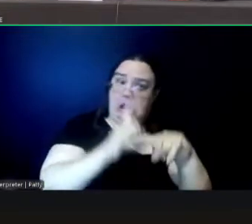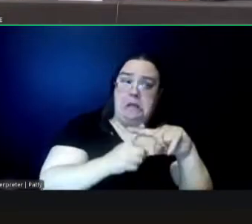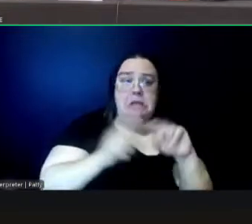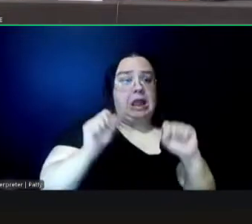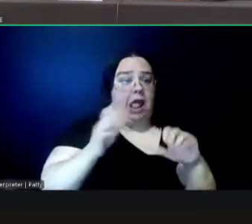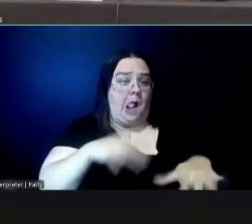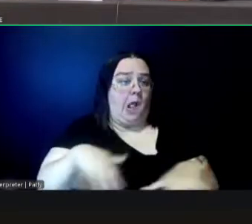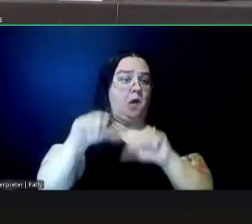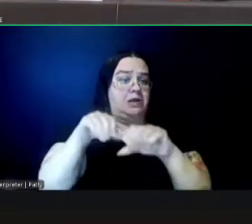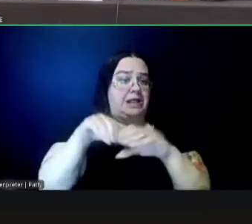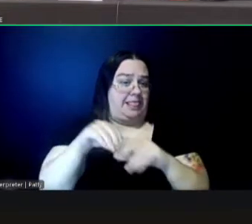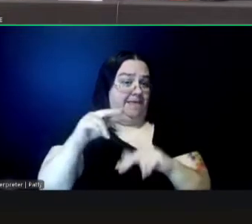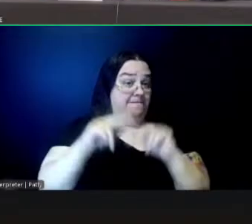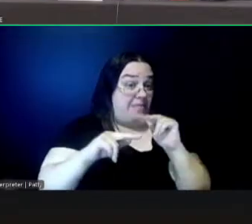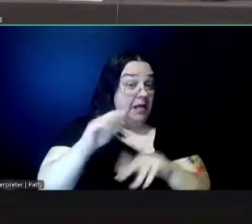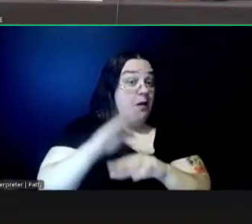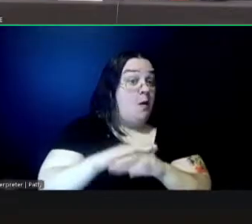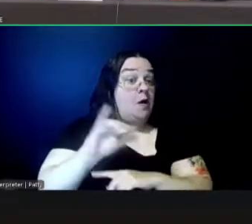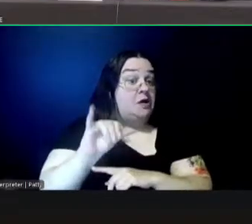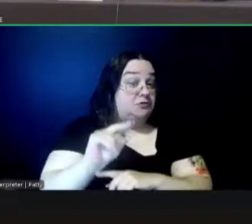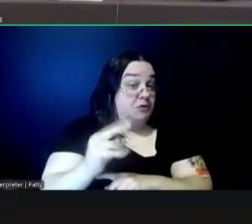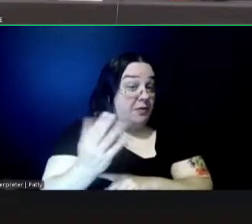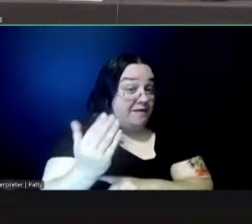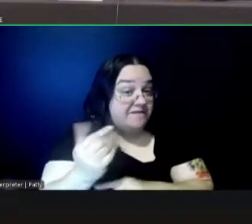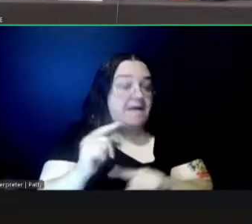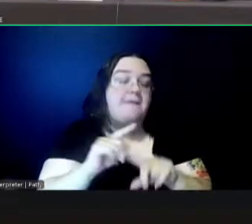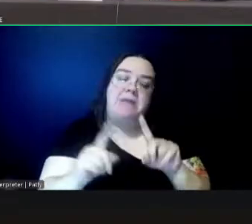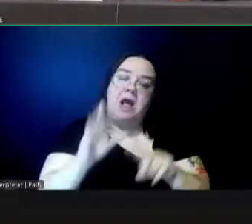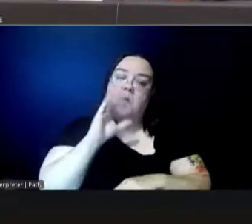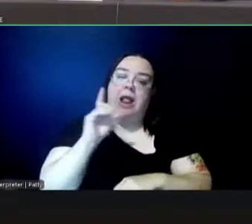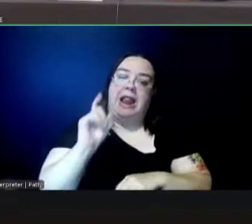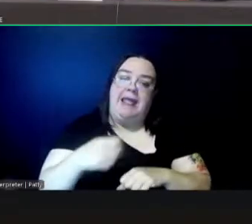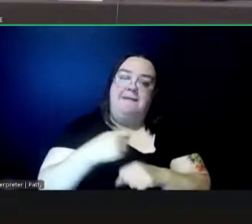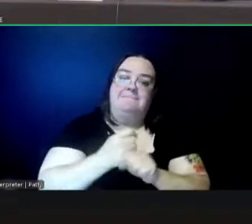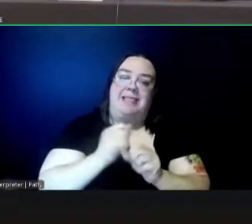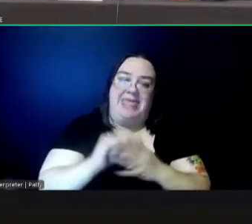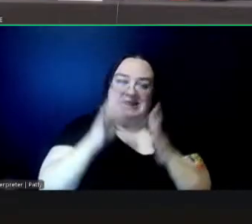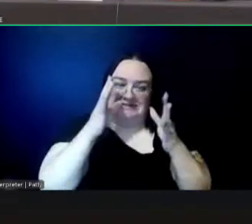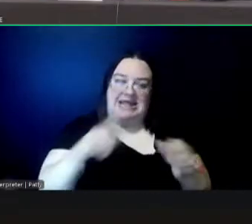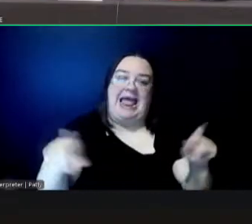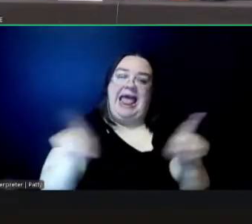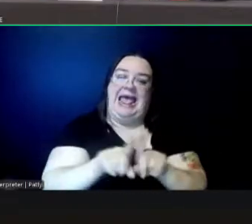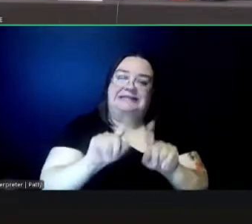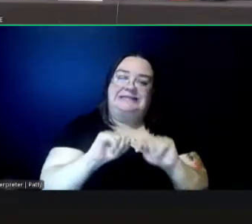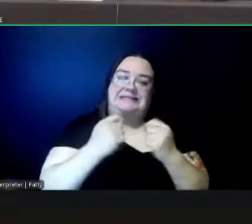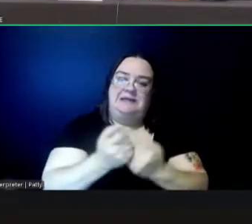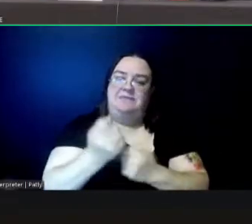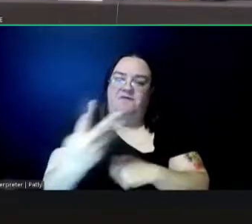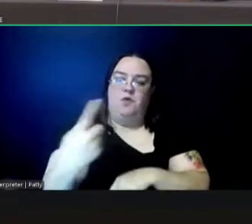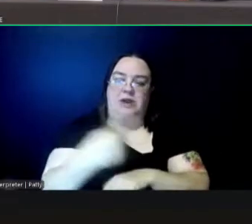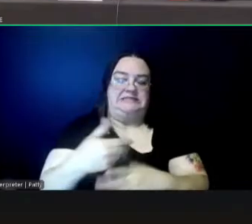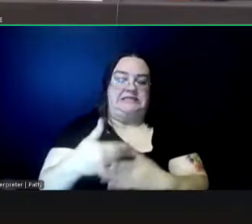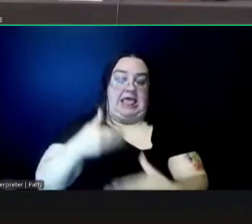the 15th of January, but we will need to make that decision as a team a few days ahead of time.